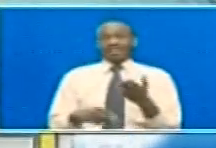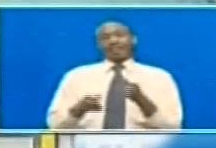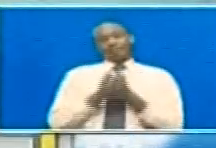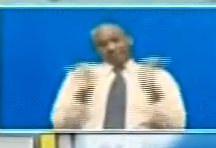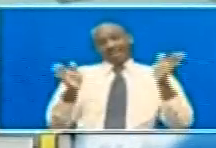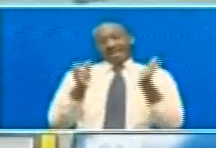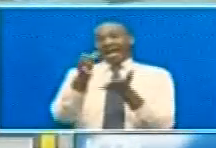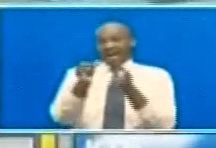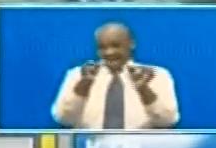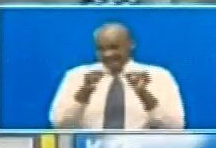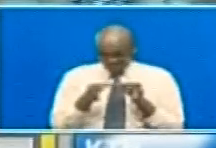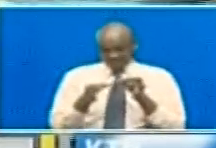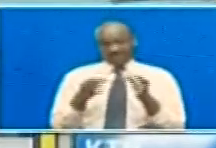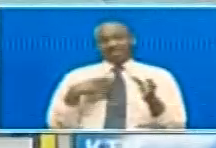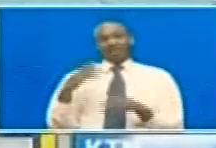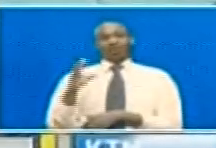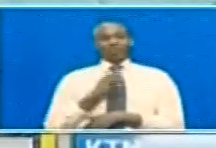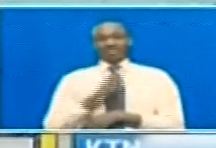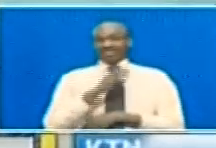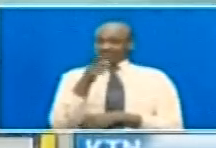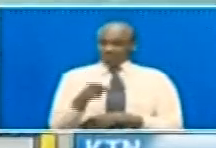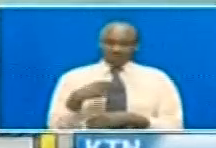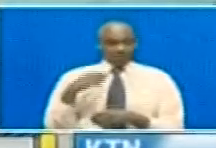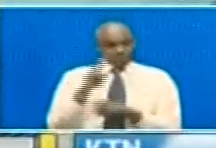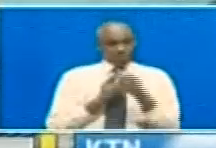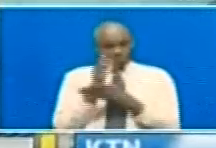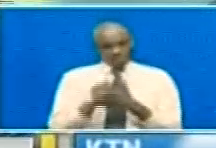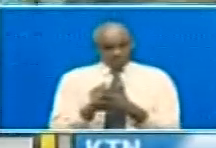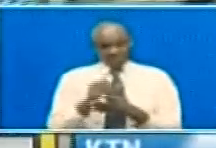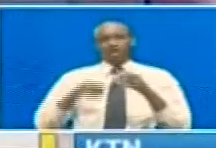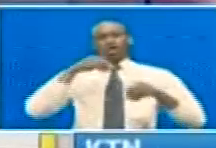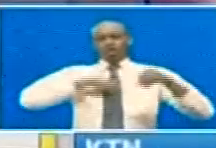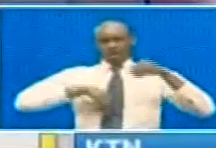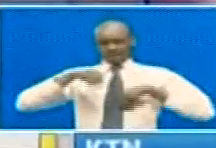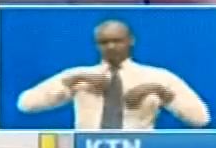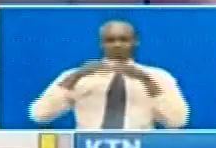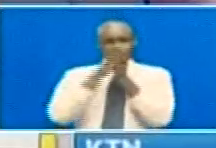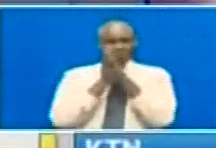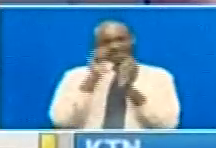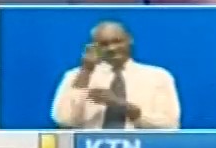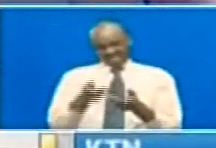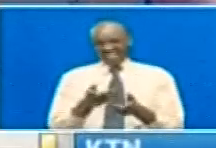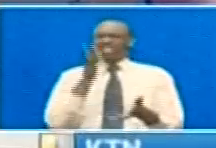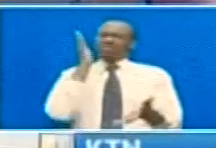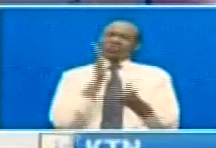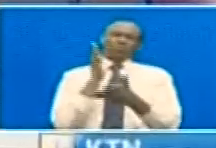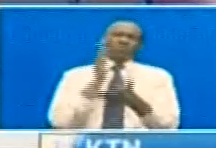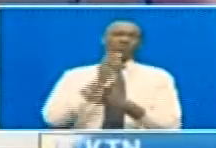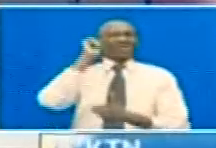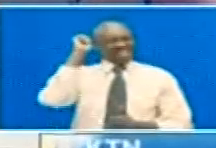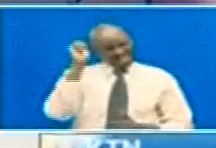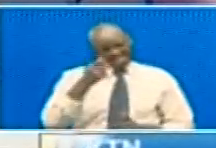Committee over queries raised by the Auditor General. Aaron Ocheng, KTN. It is no longer news that the country is